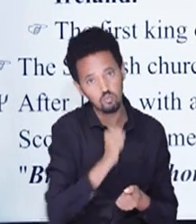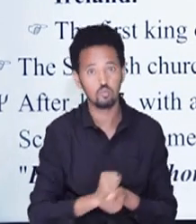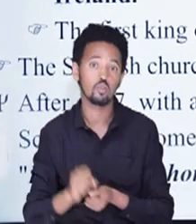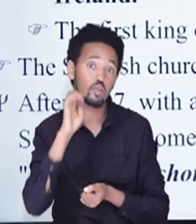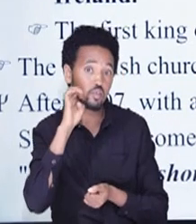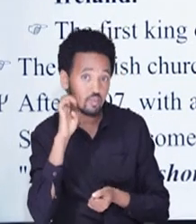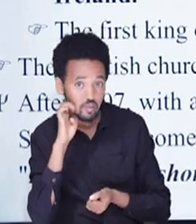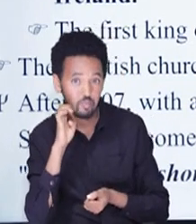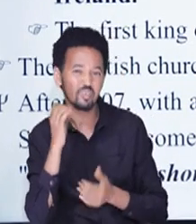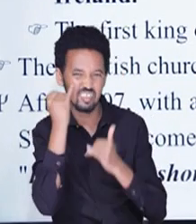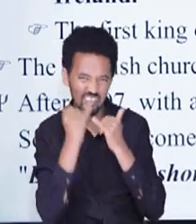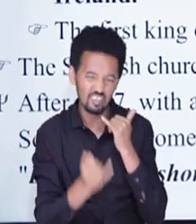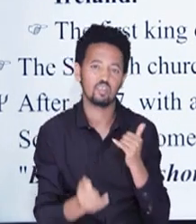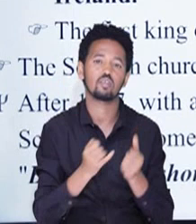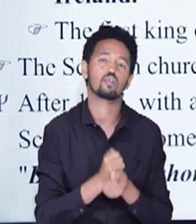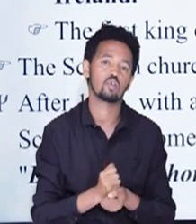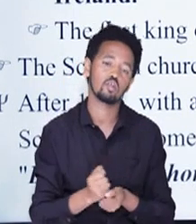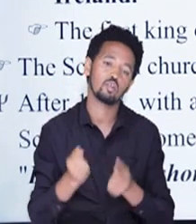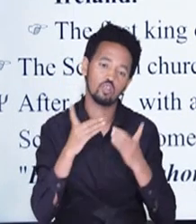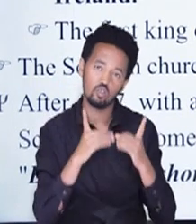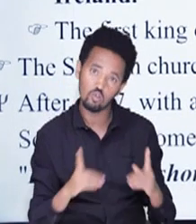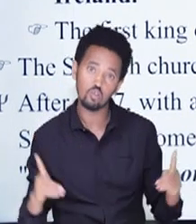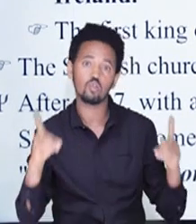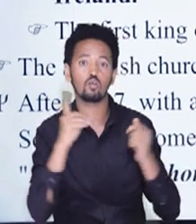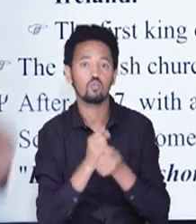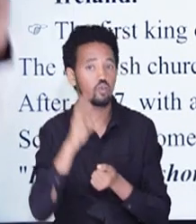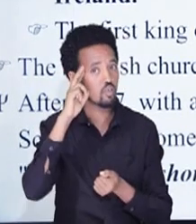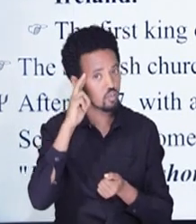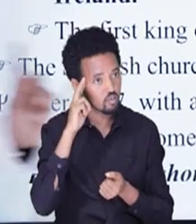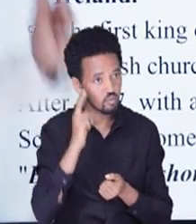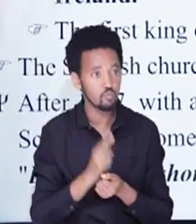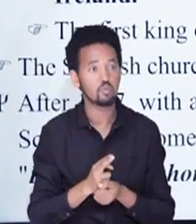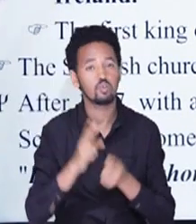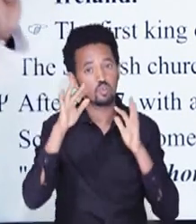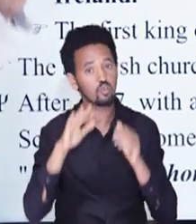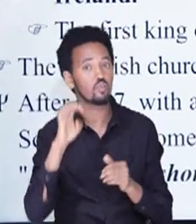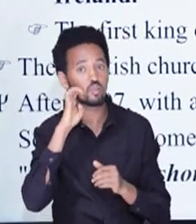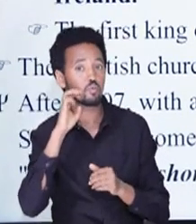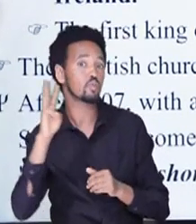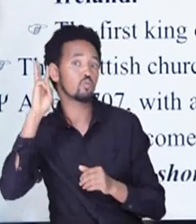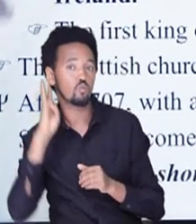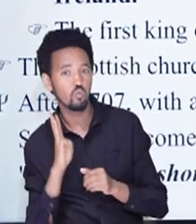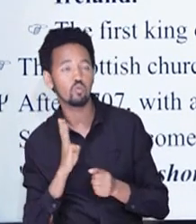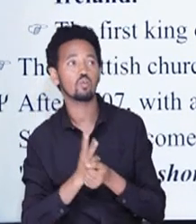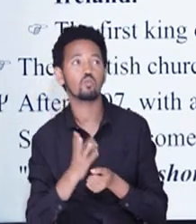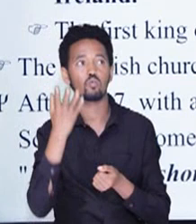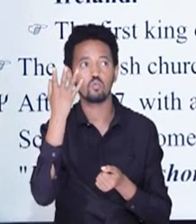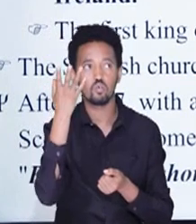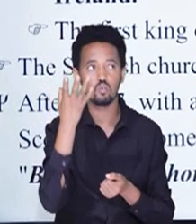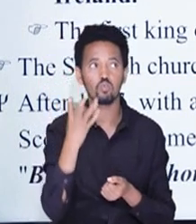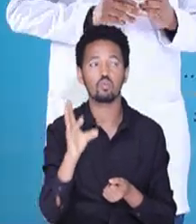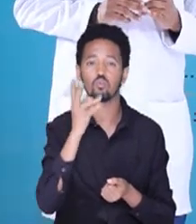Elizabeth, she was the last daughter of Henry VIII. The reign of Elizabeth was 1558 up